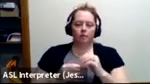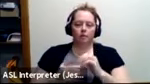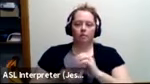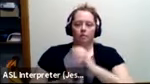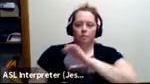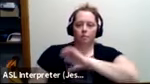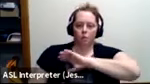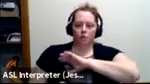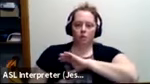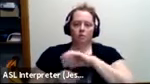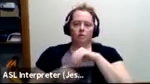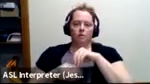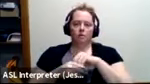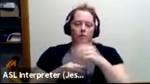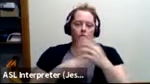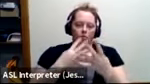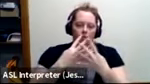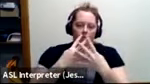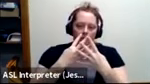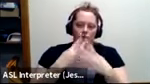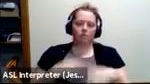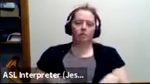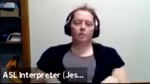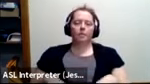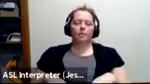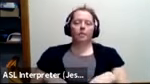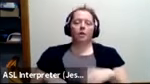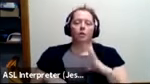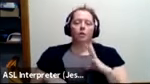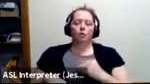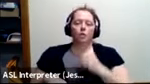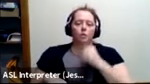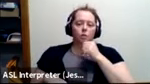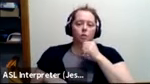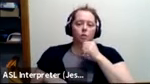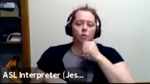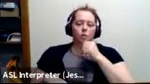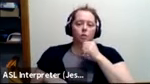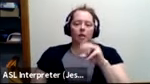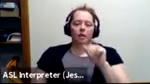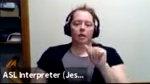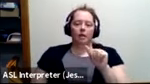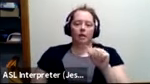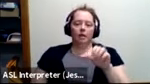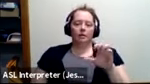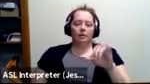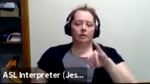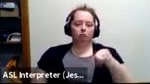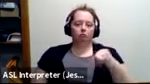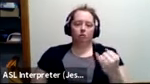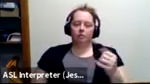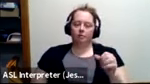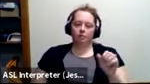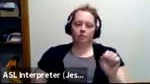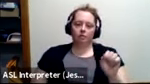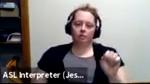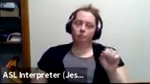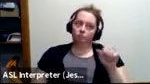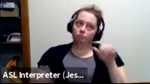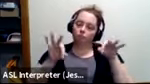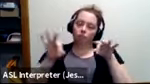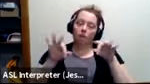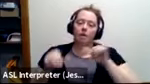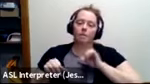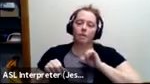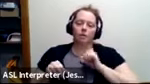trans women of color in ACJ. I've had my stint in ACJ some years ago, and